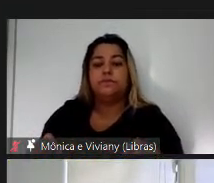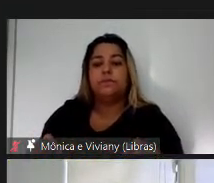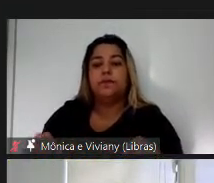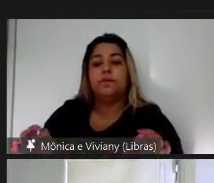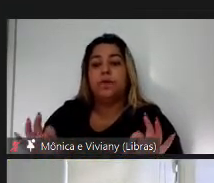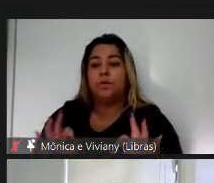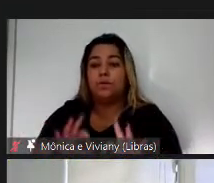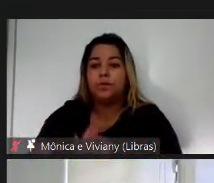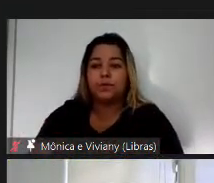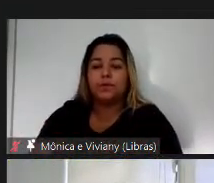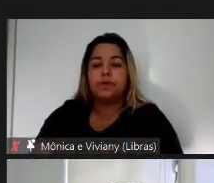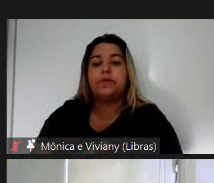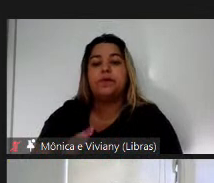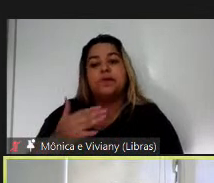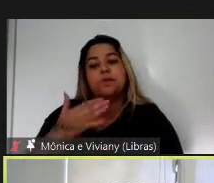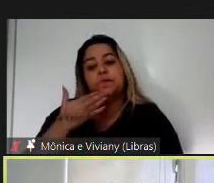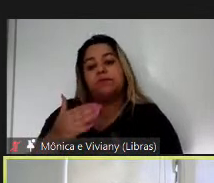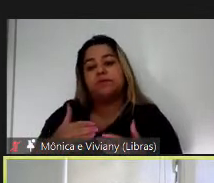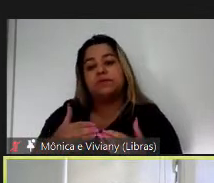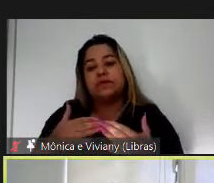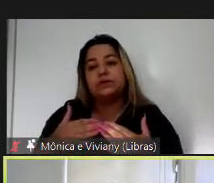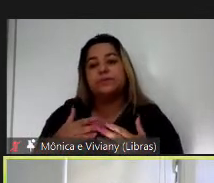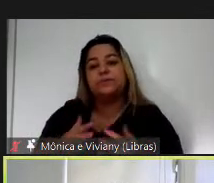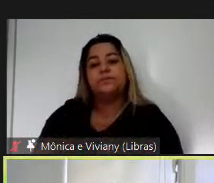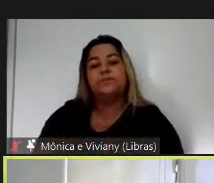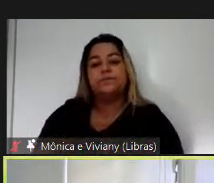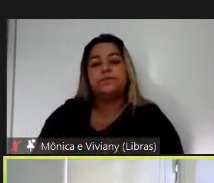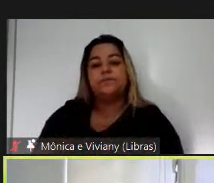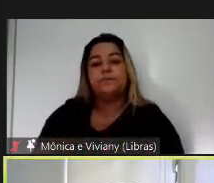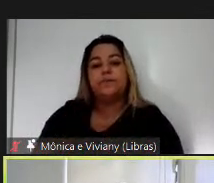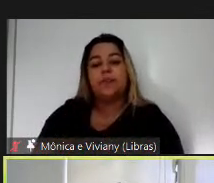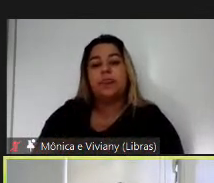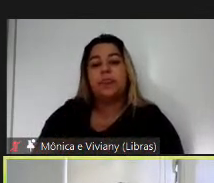Renata, I ask for you to conclude, okay?